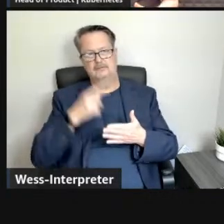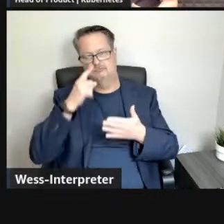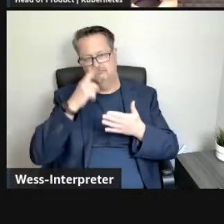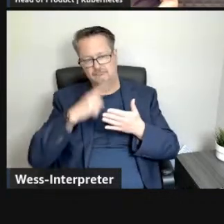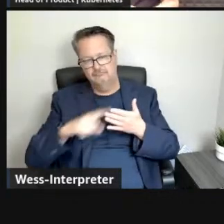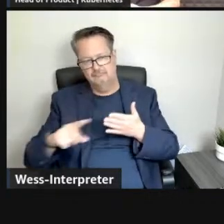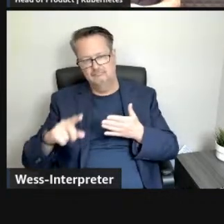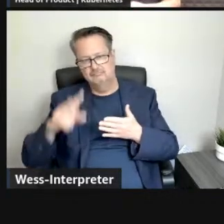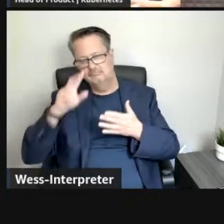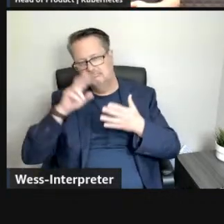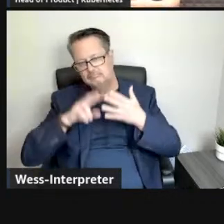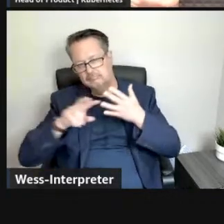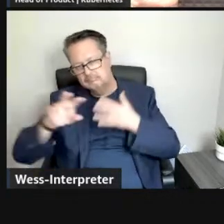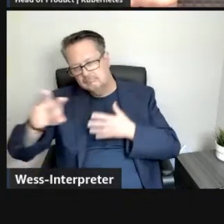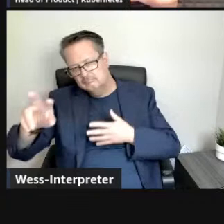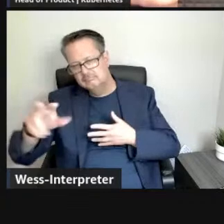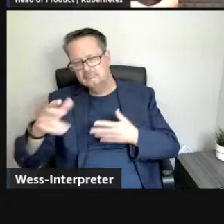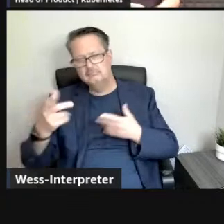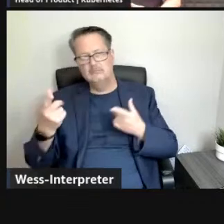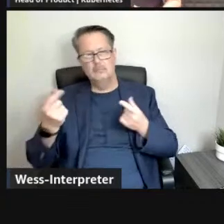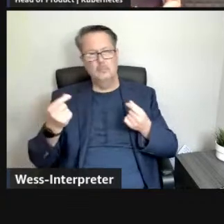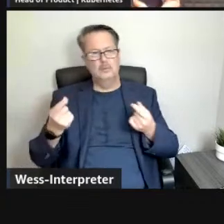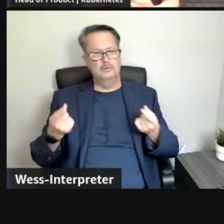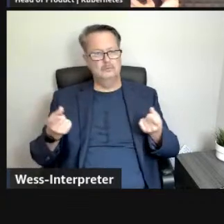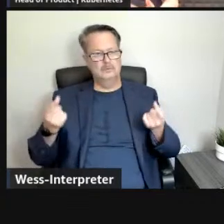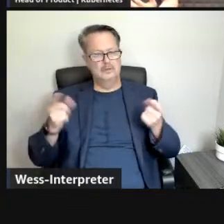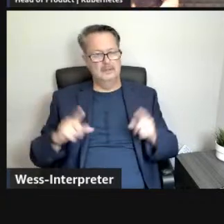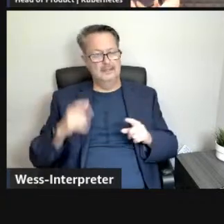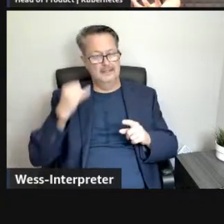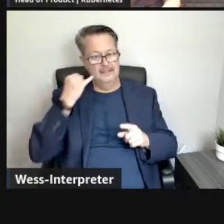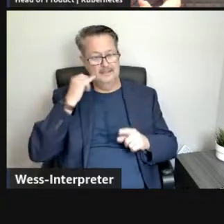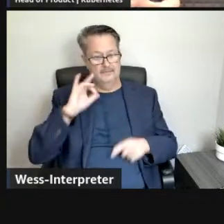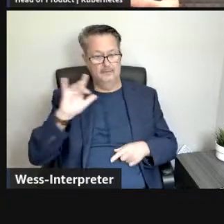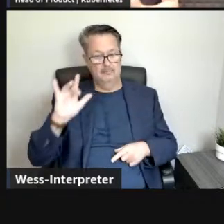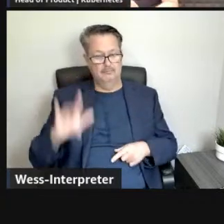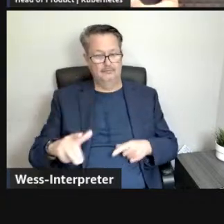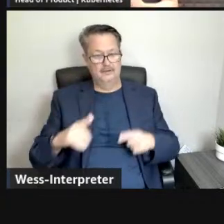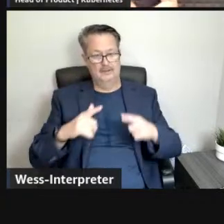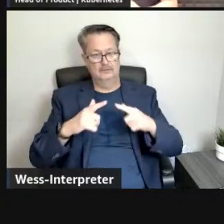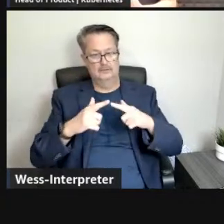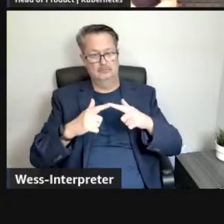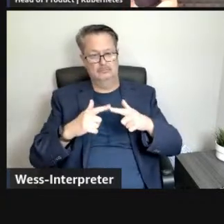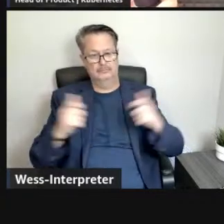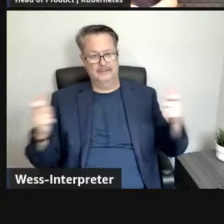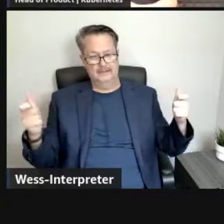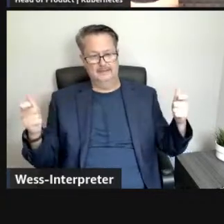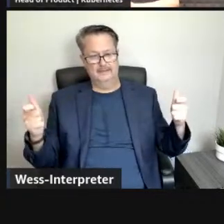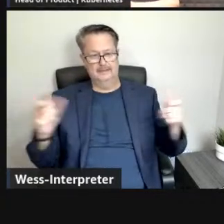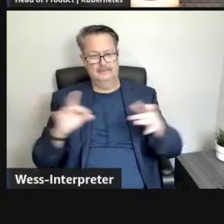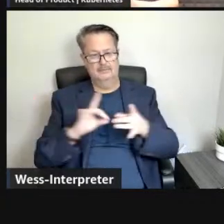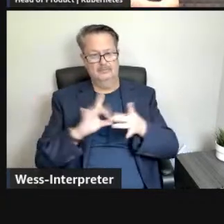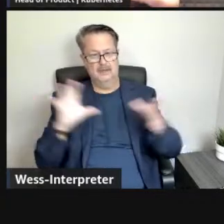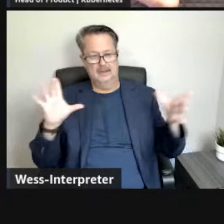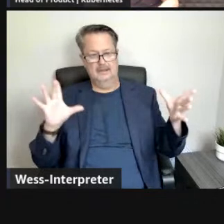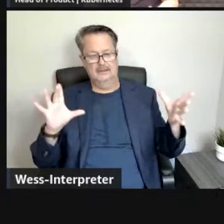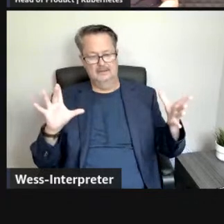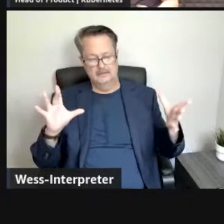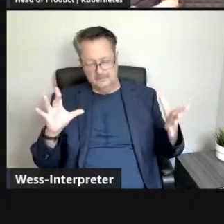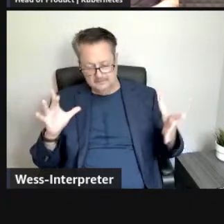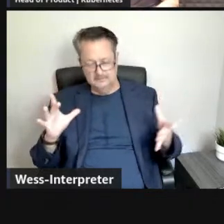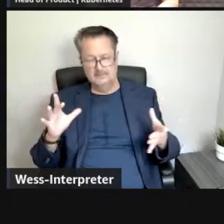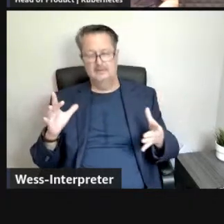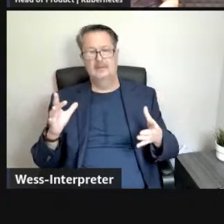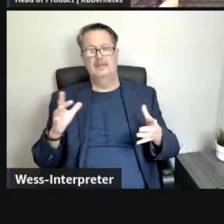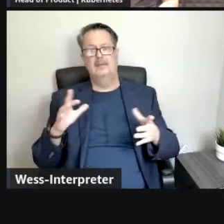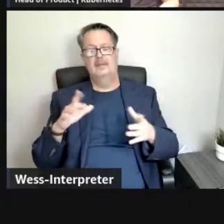going on the cluster? What could potentially break if you press that button to move to a new version today, and to be able to give you a report